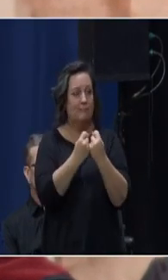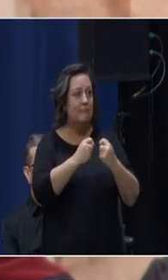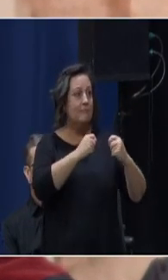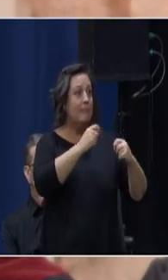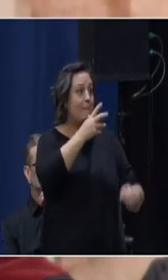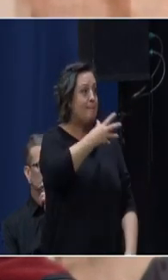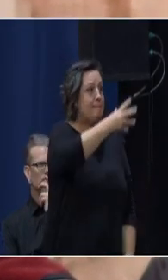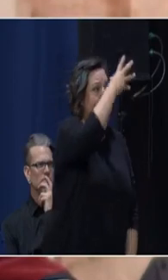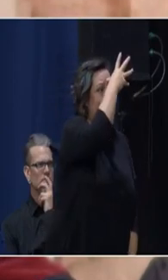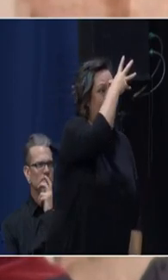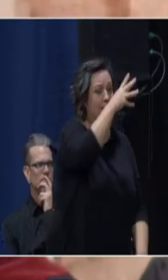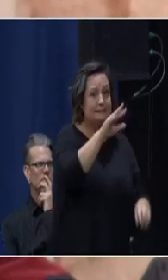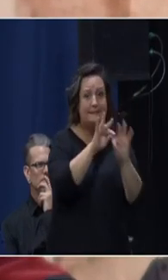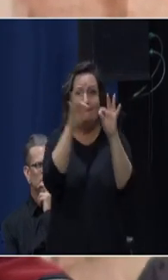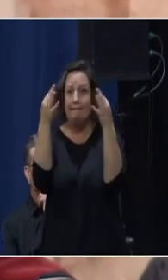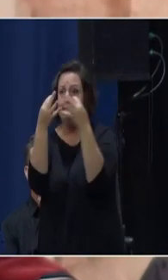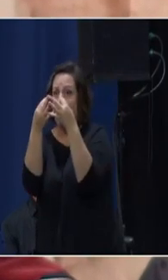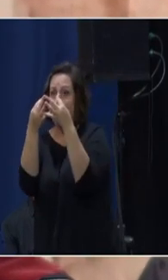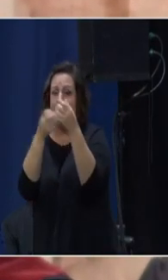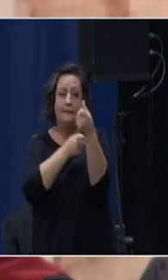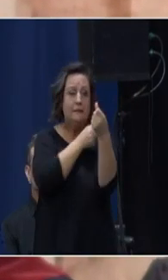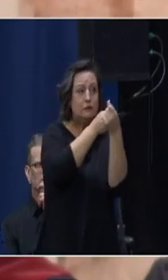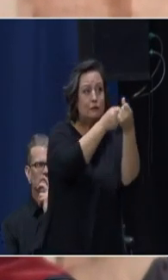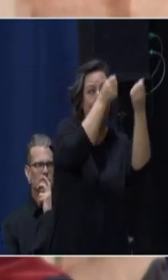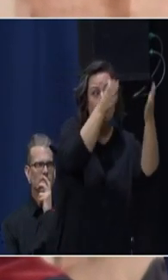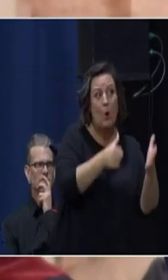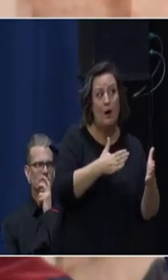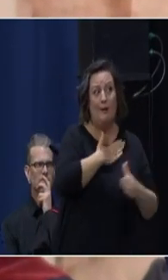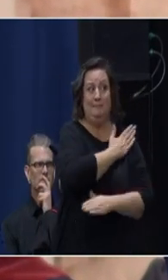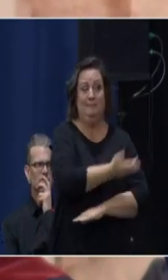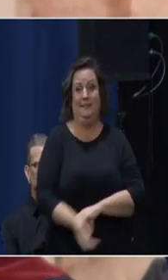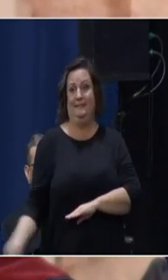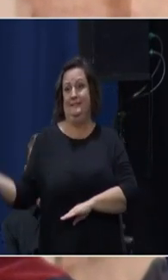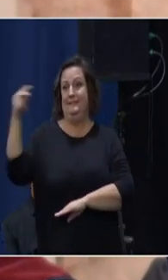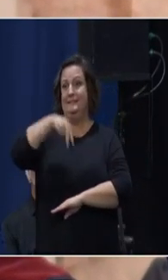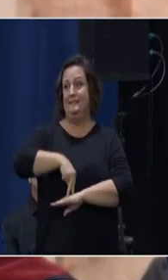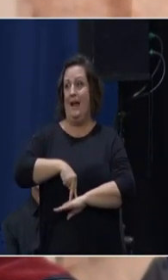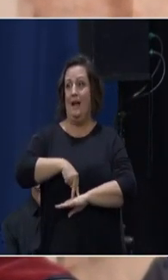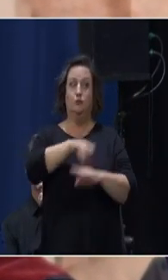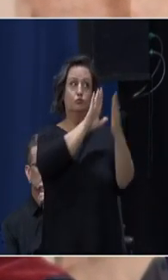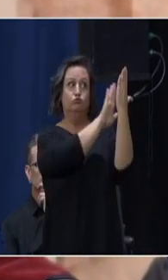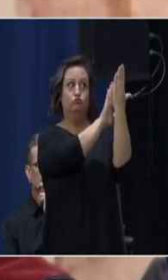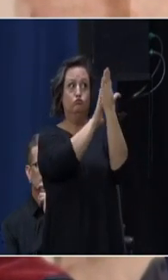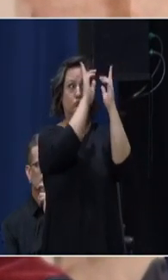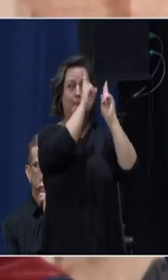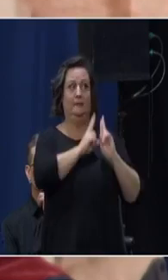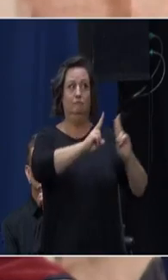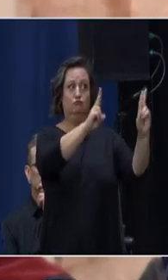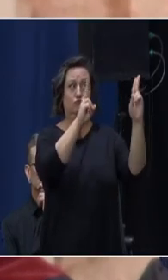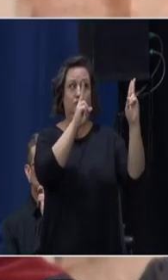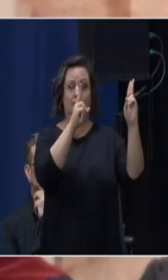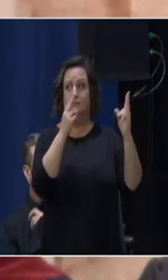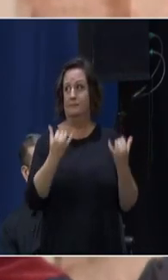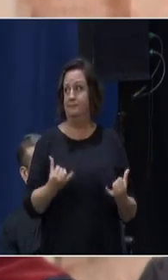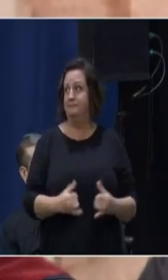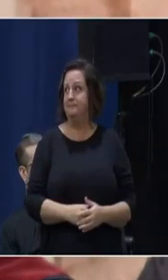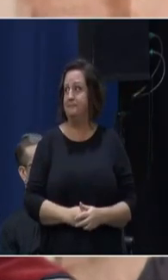family members, and supporters in attendance please rise and be recognized?